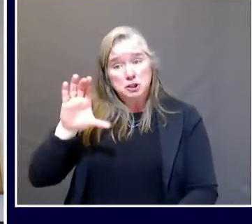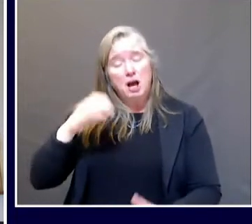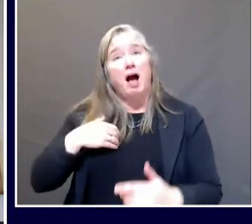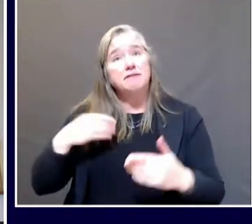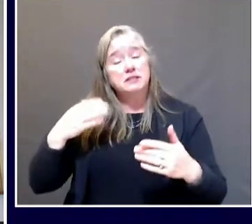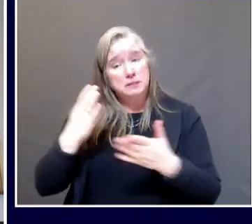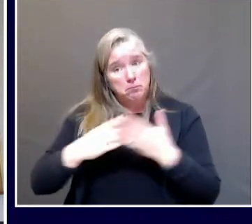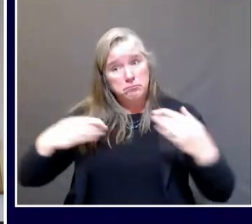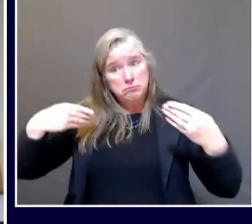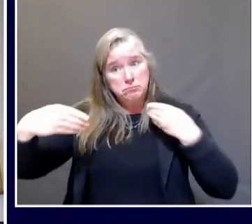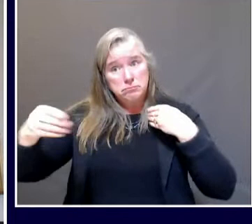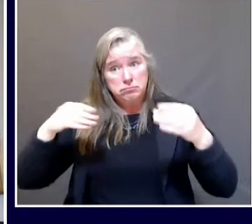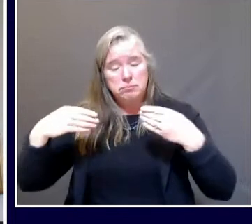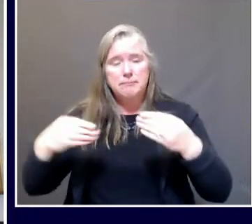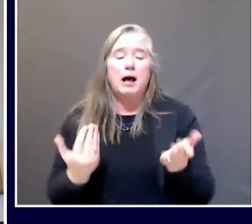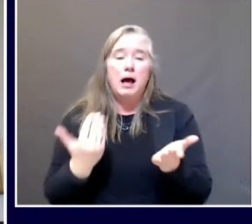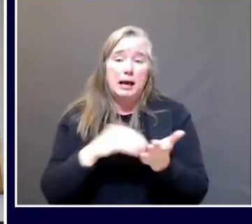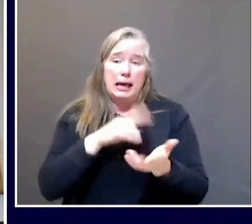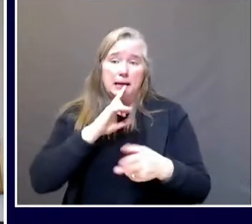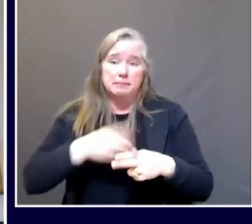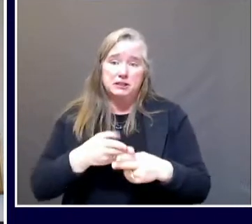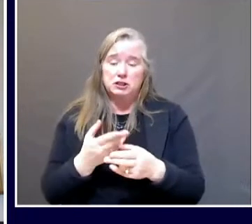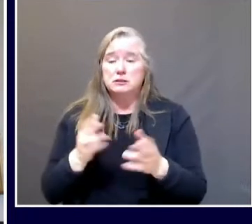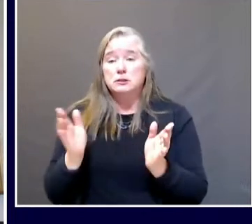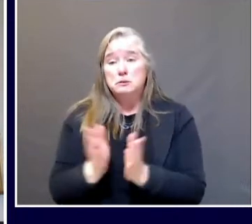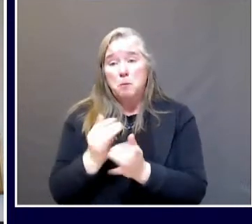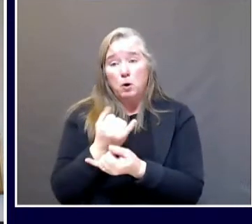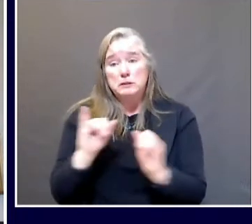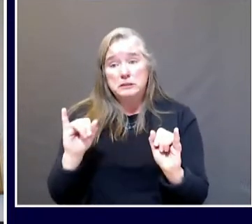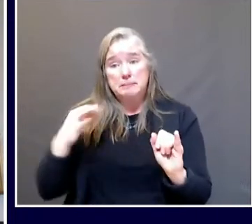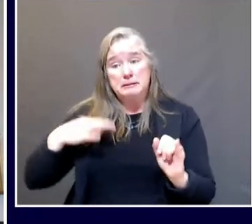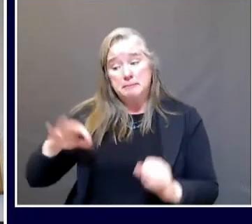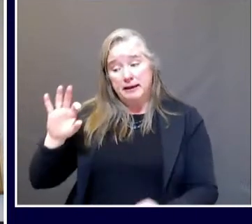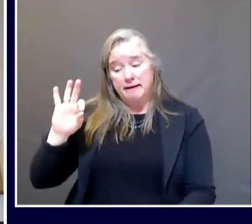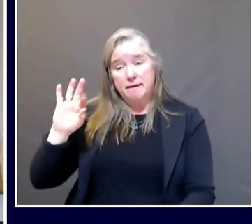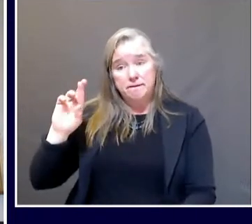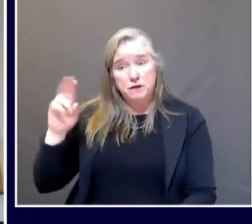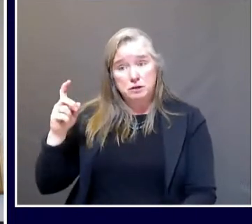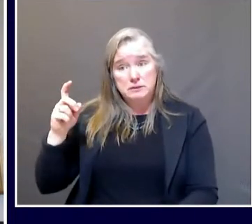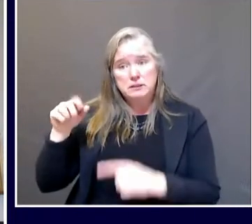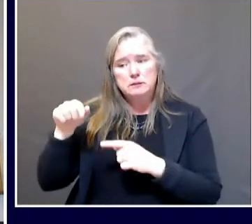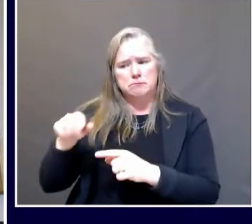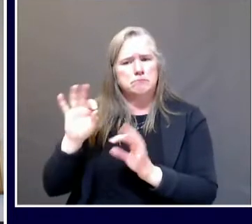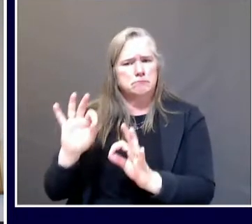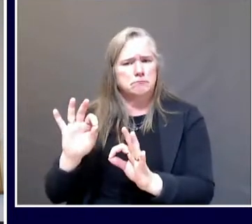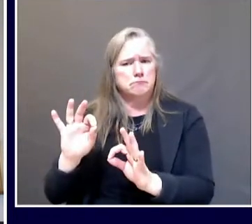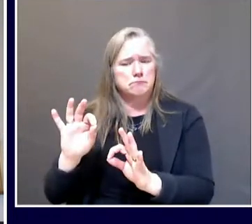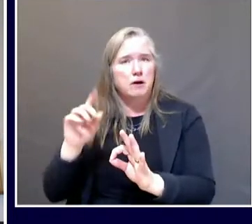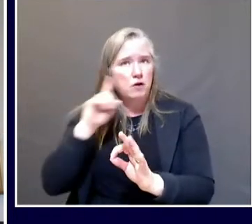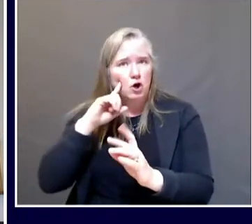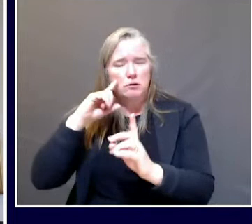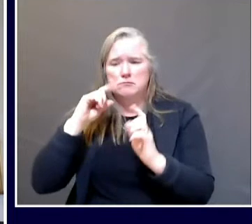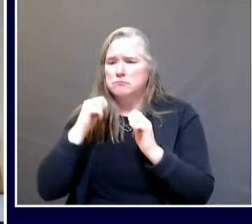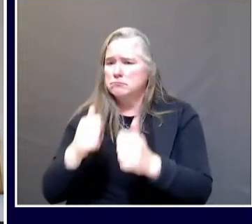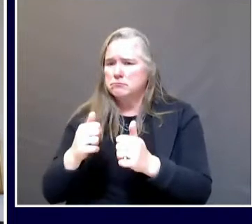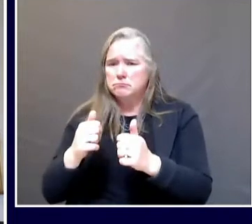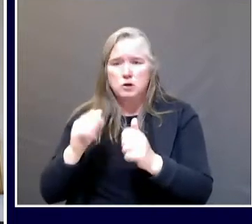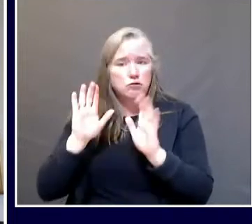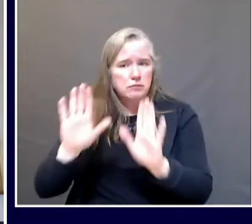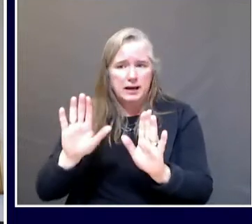great reviews and had great partnership with independent pharmacies in Maine. And after consultation and outreach